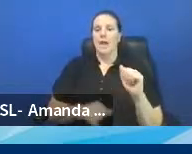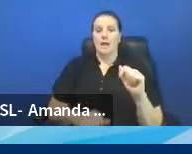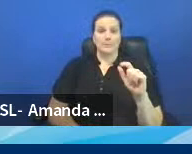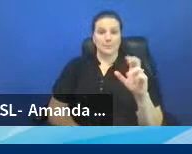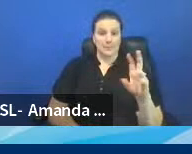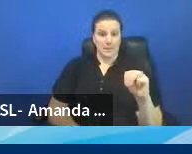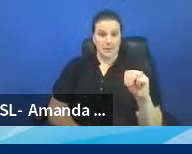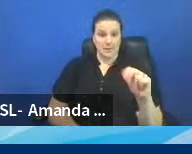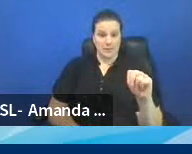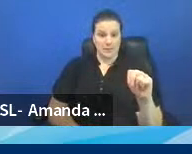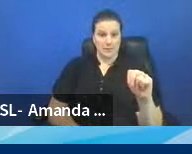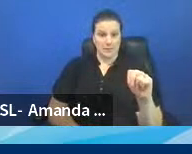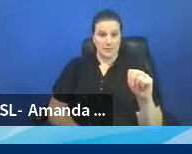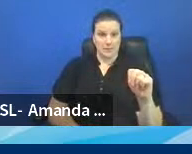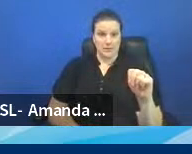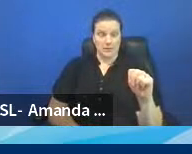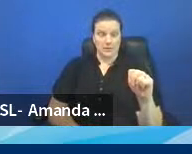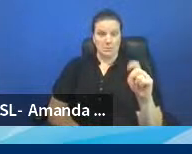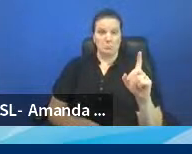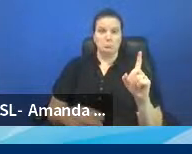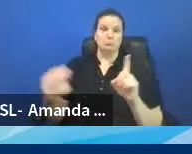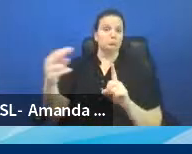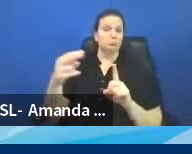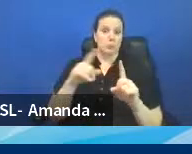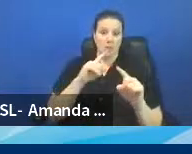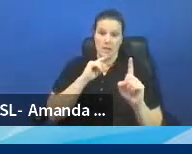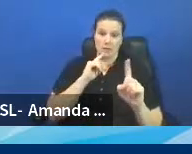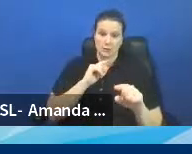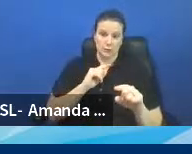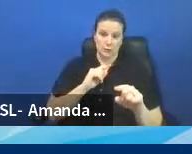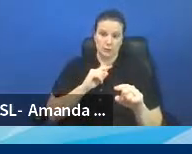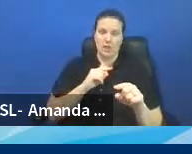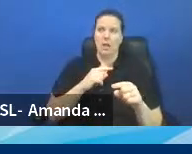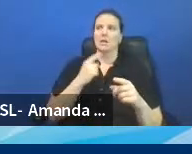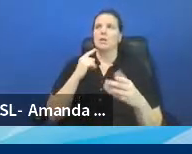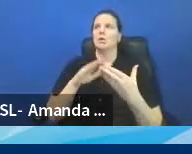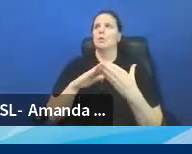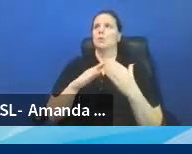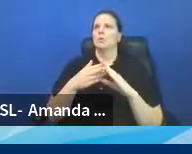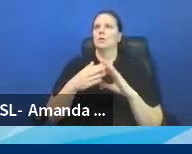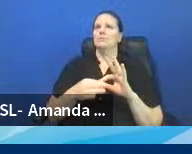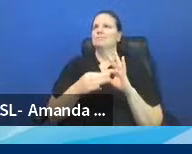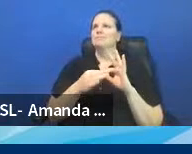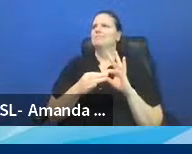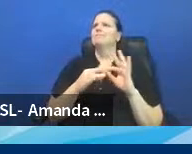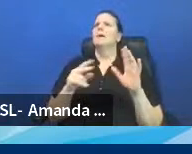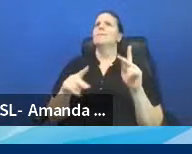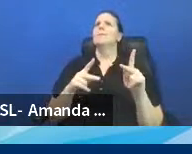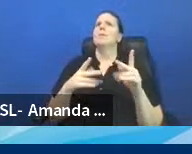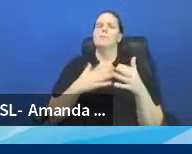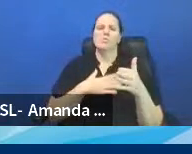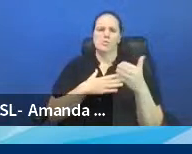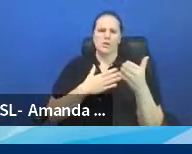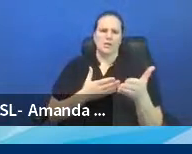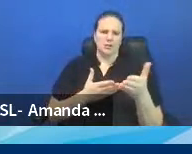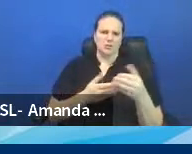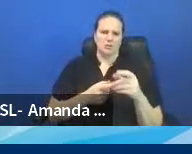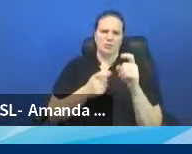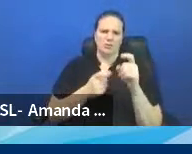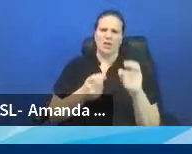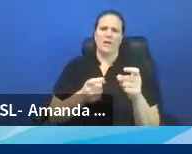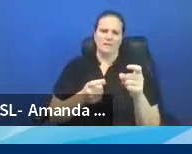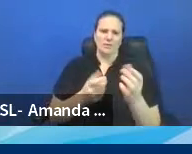administrators' prerogative and answer. When I think of community, I think of folks who are willing to give